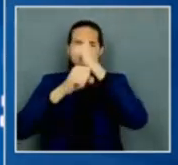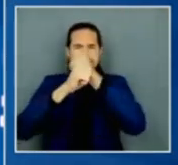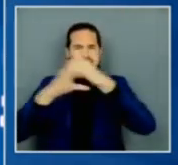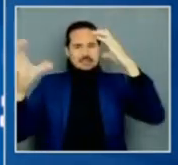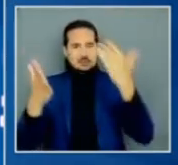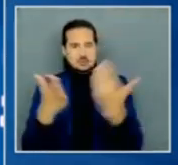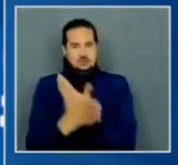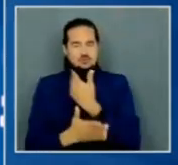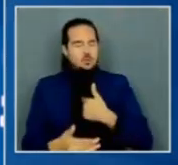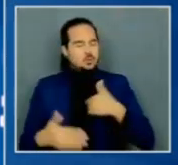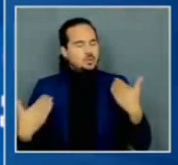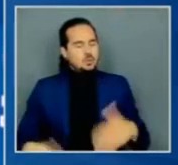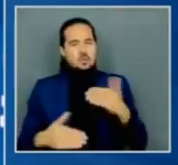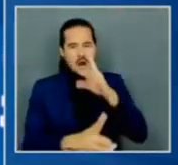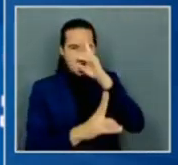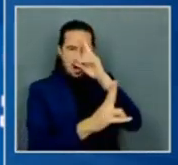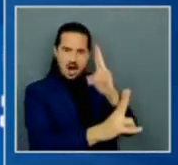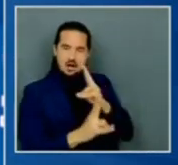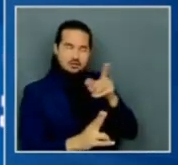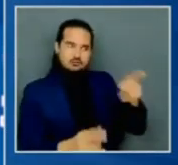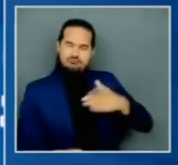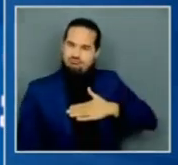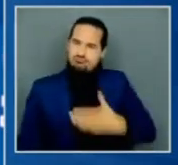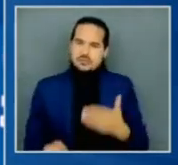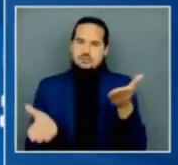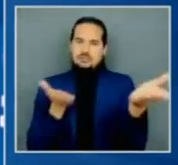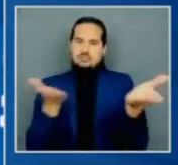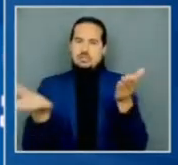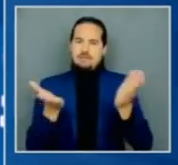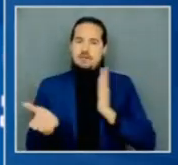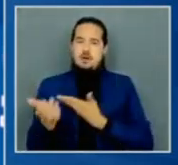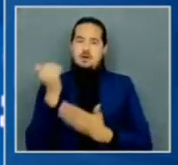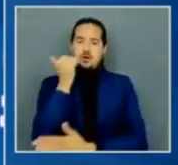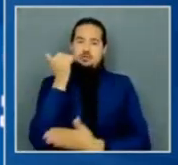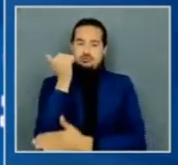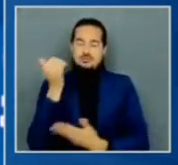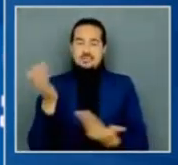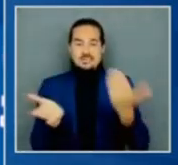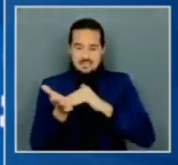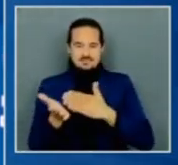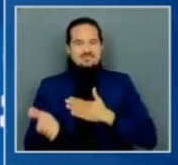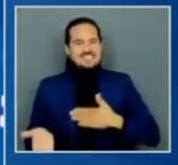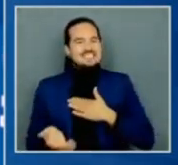honored. I'm honored he's answering the call to serve his country once again. So